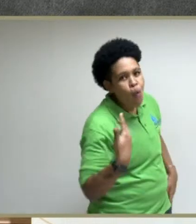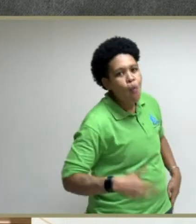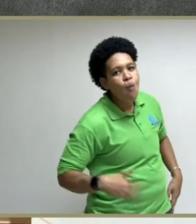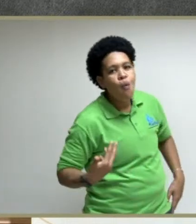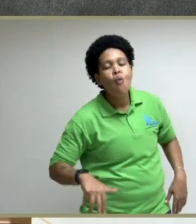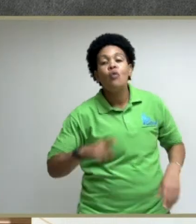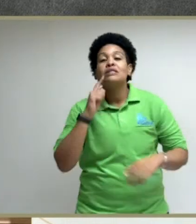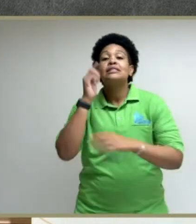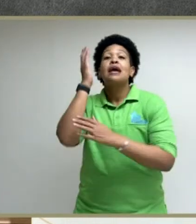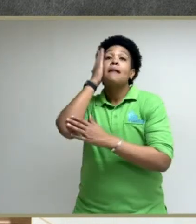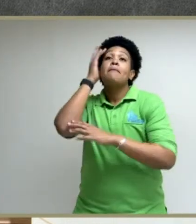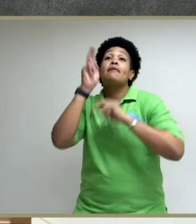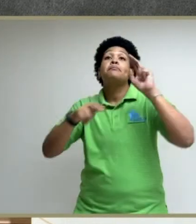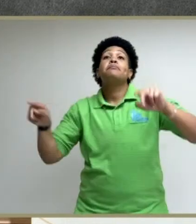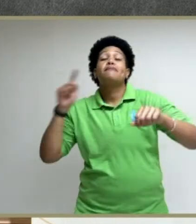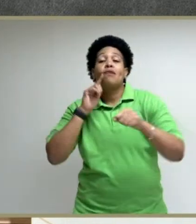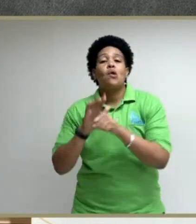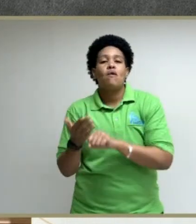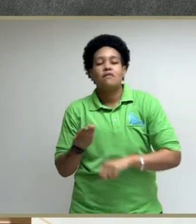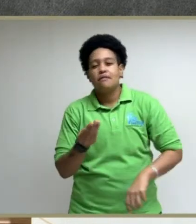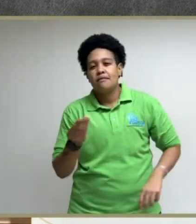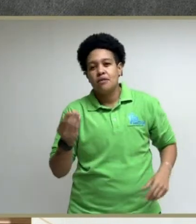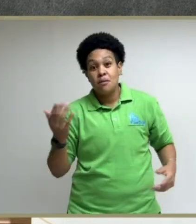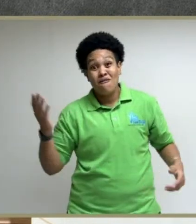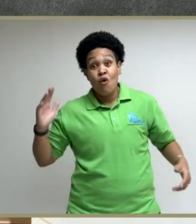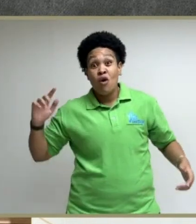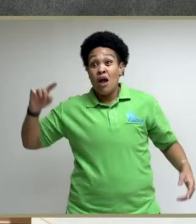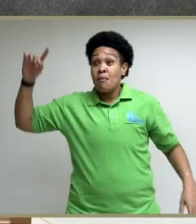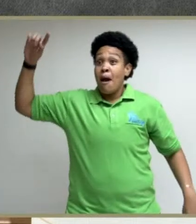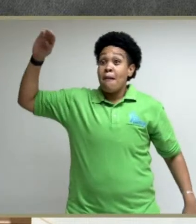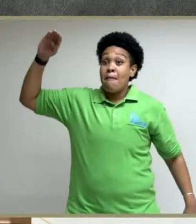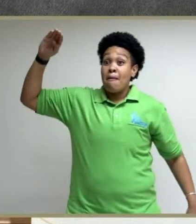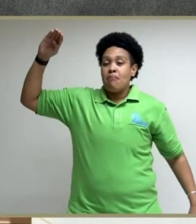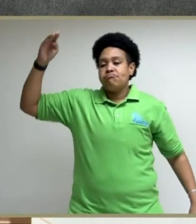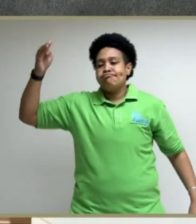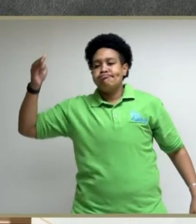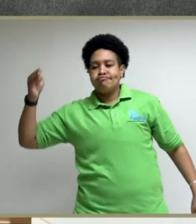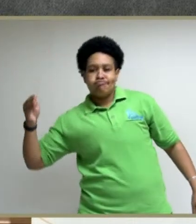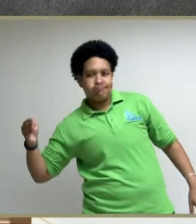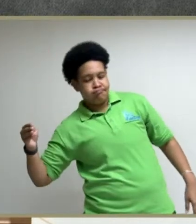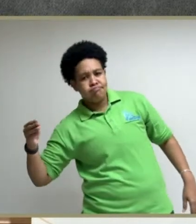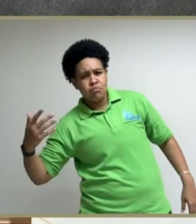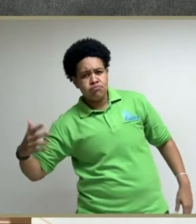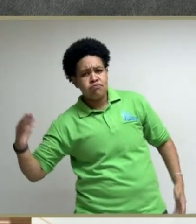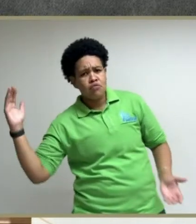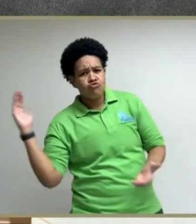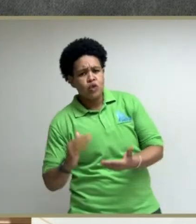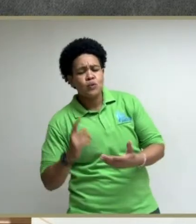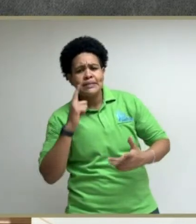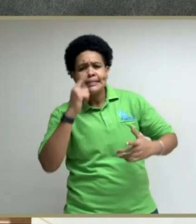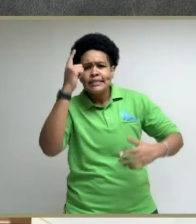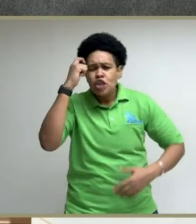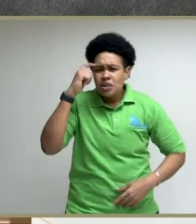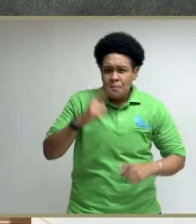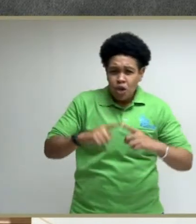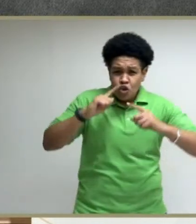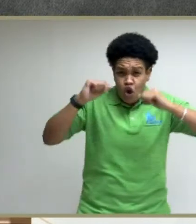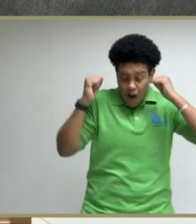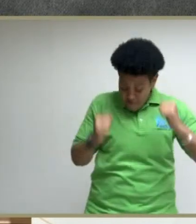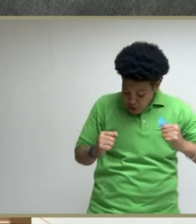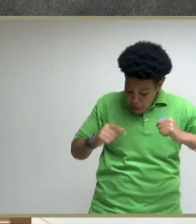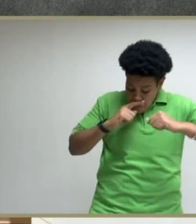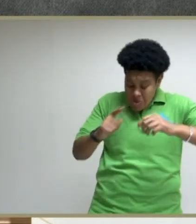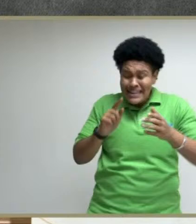by COVID cases, and these are suspected and confirmed cases. We would also see that the number of our deaths